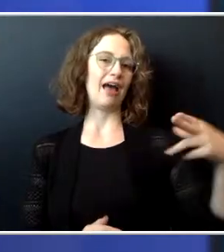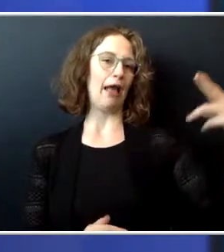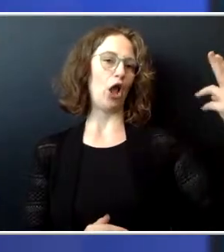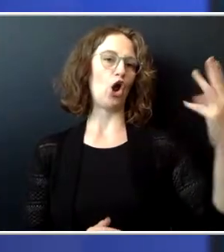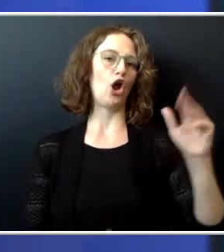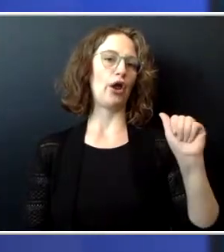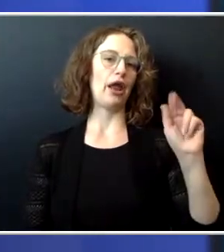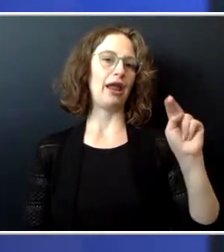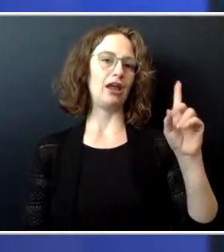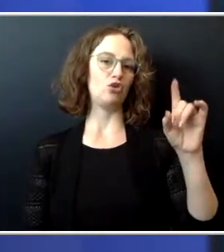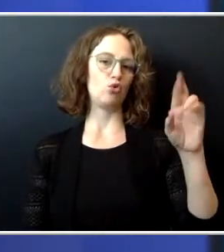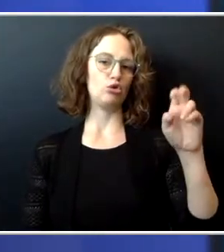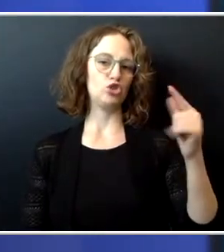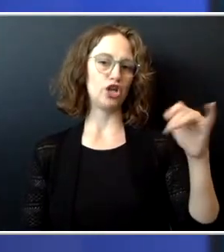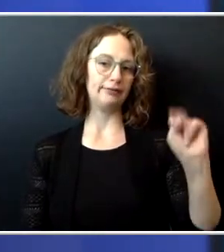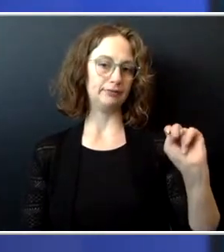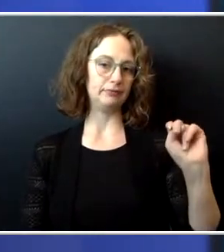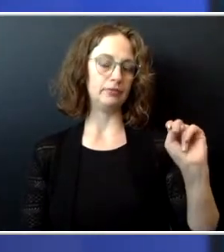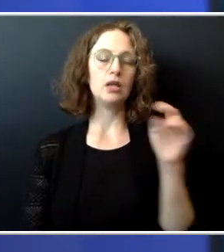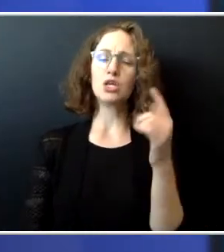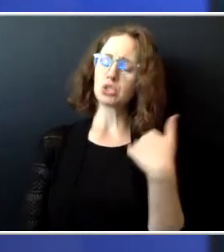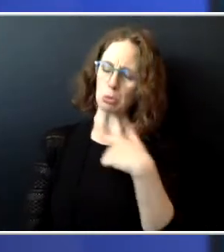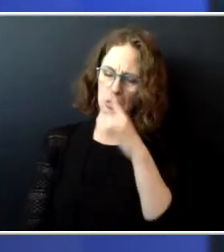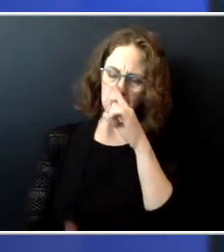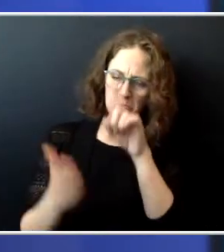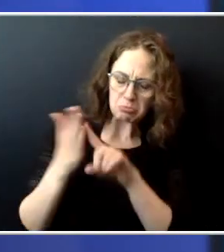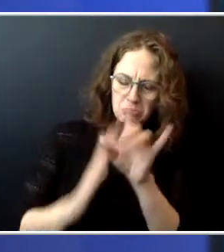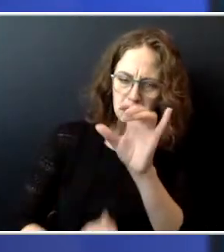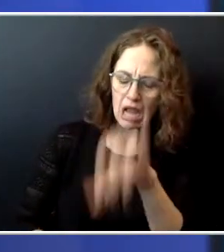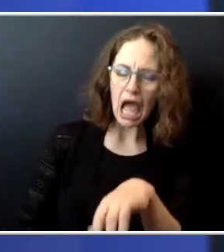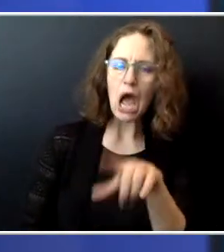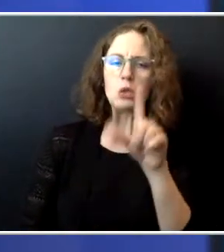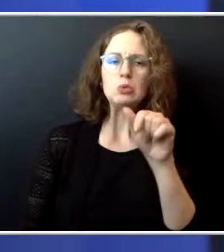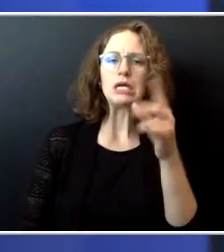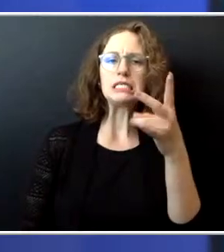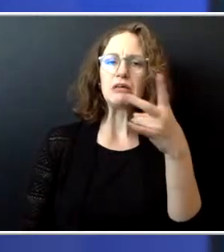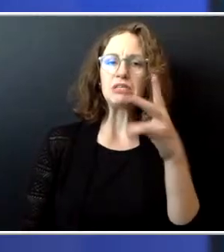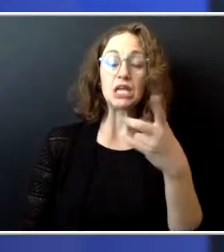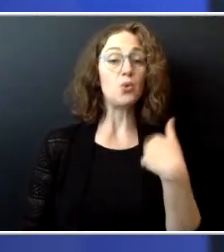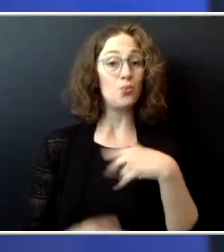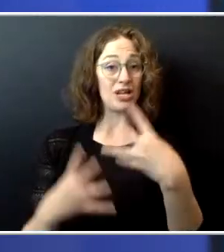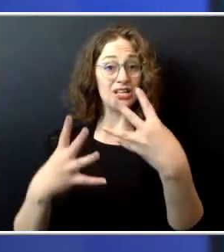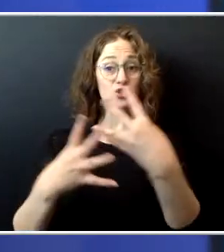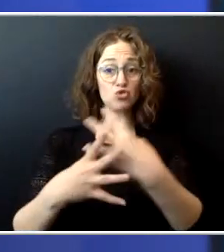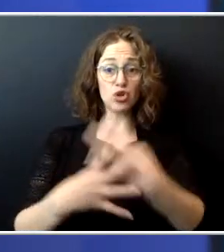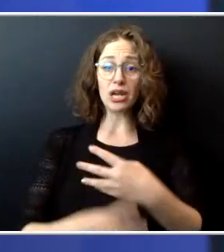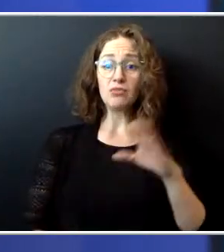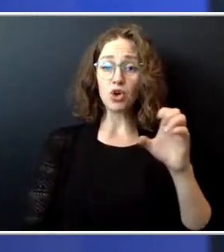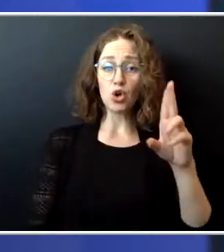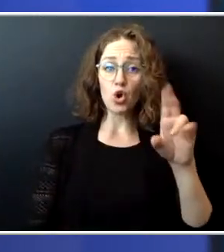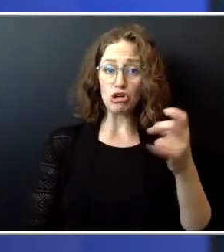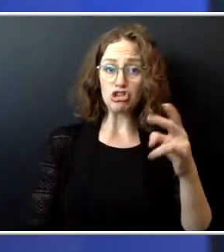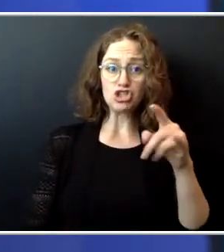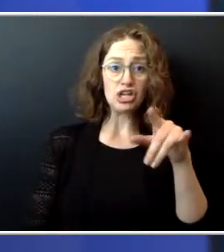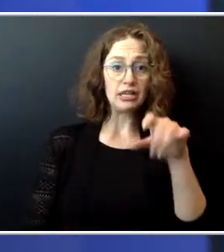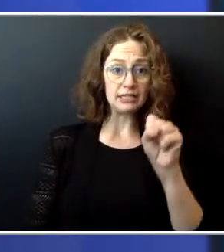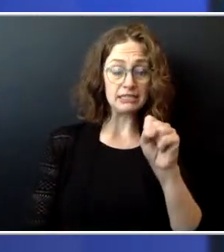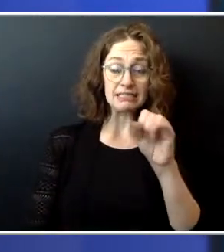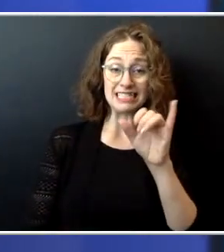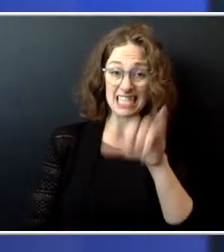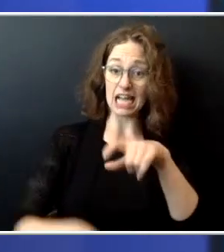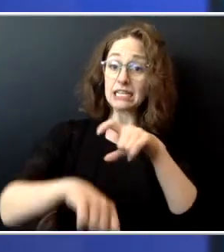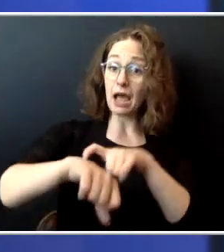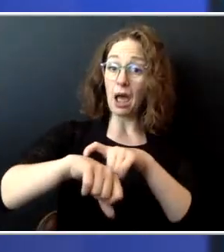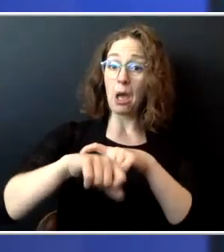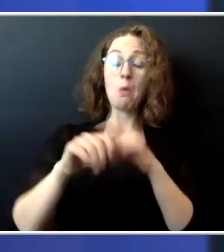was fine. We didn't even, we did even screen for Cushing then, and everything was fine. But I remember when Dom came back